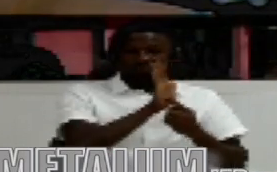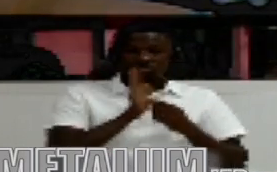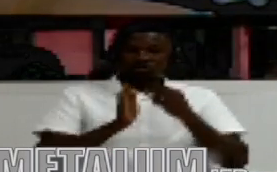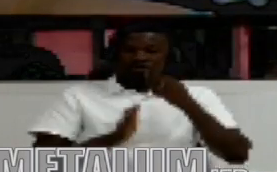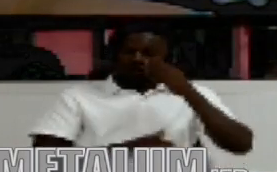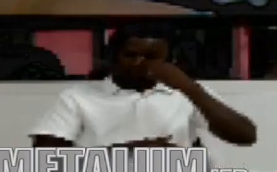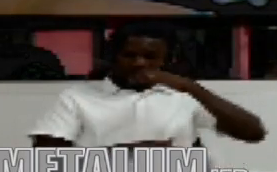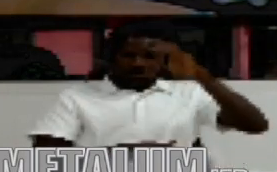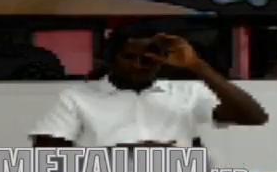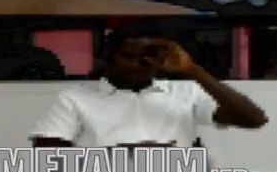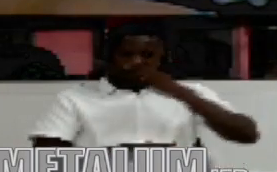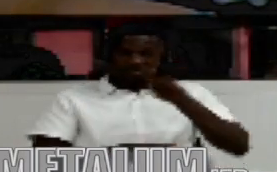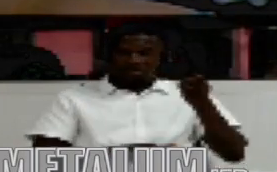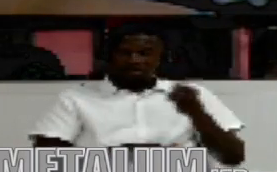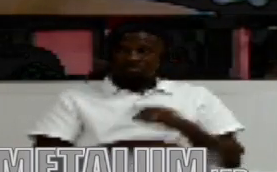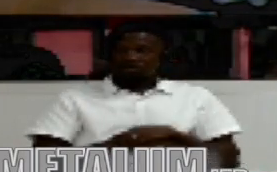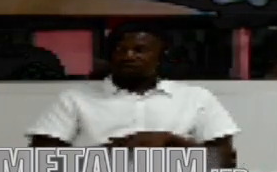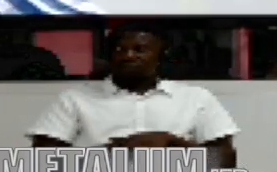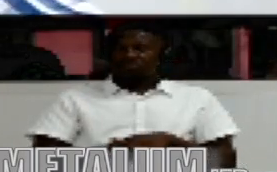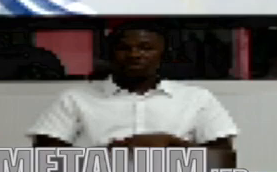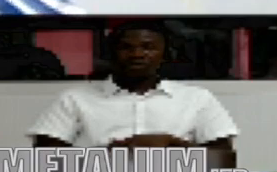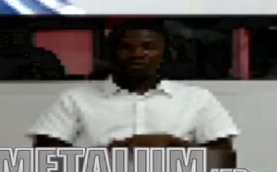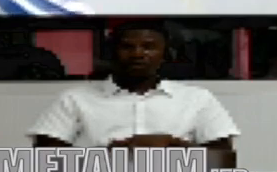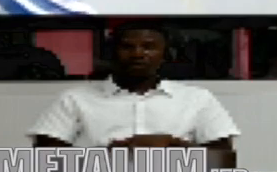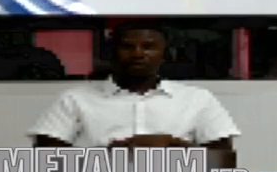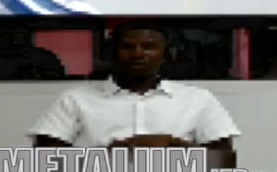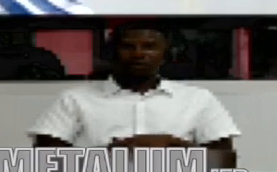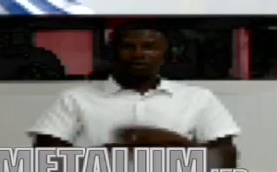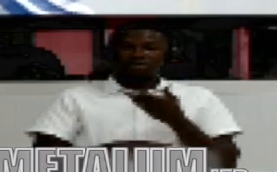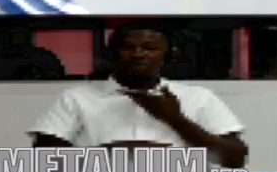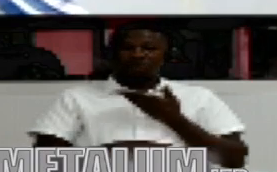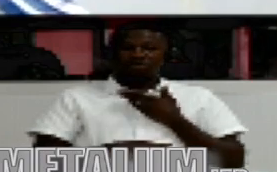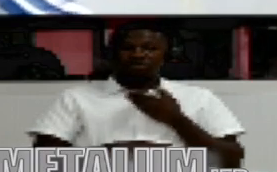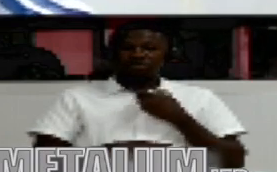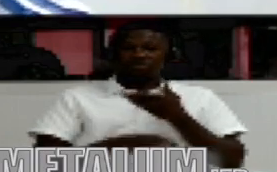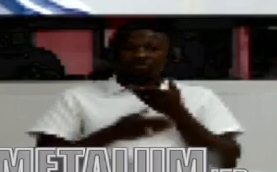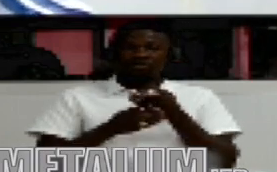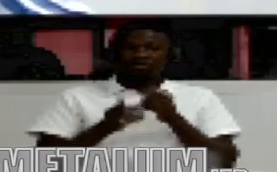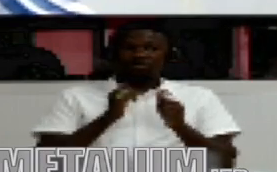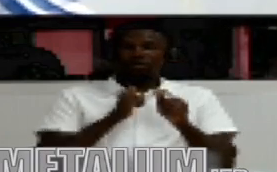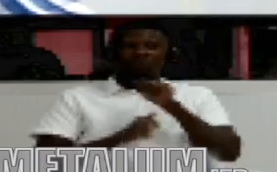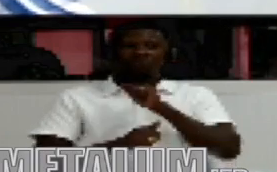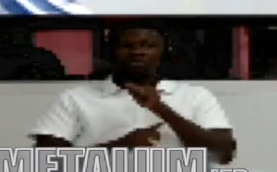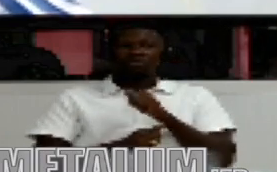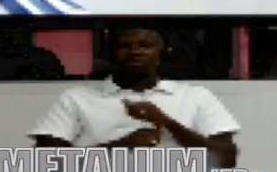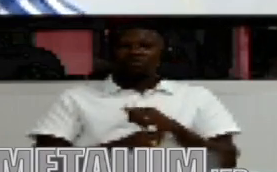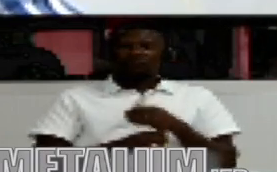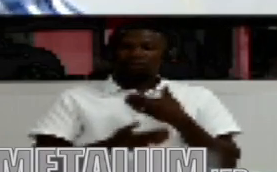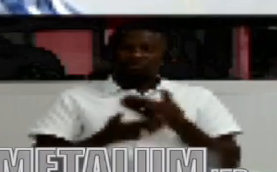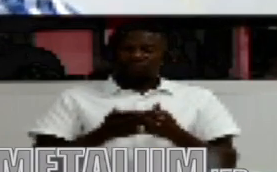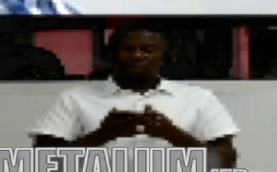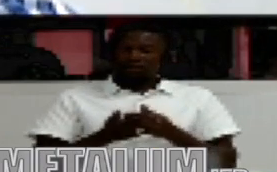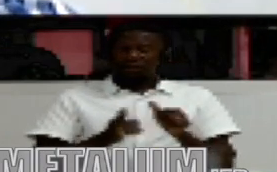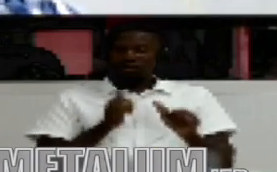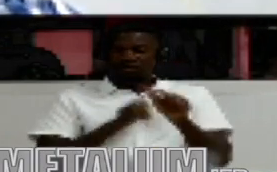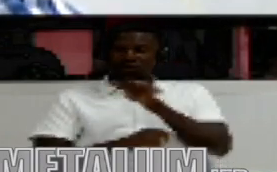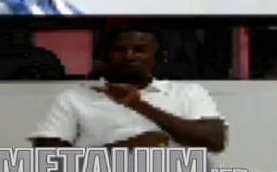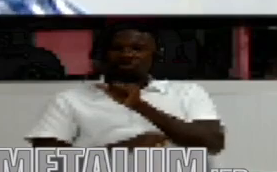you? I already gave him the. Mr. Usher, can you kindly return?